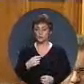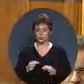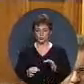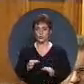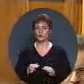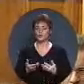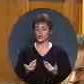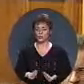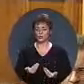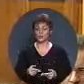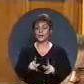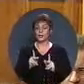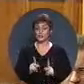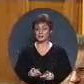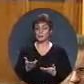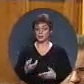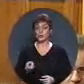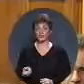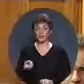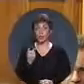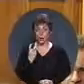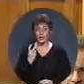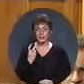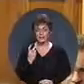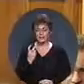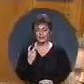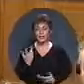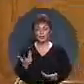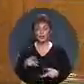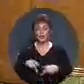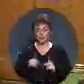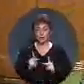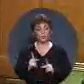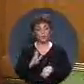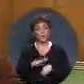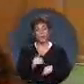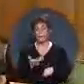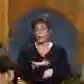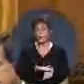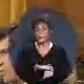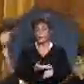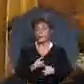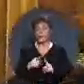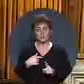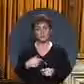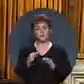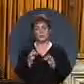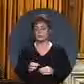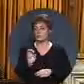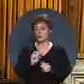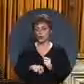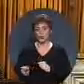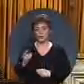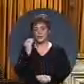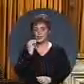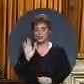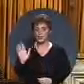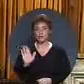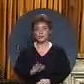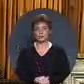have detained him for removal, and he has the right to appeal that. Honourable Member for Halifax.